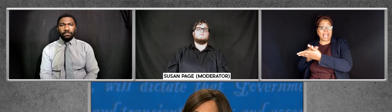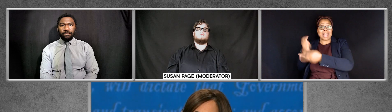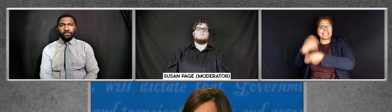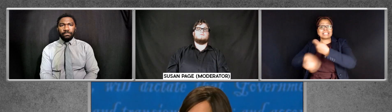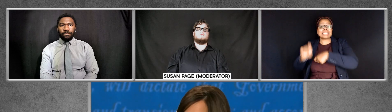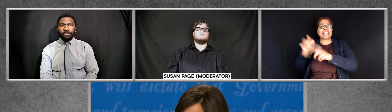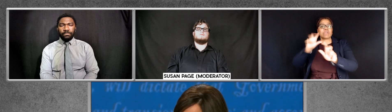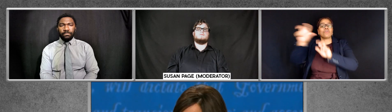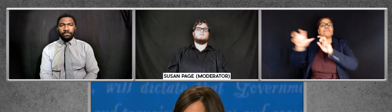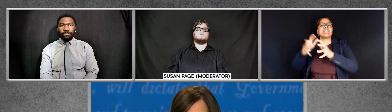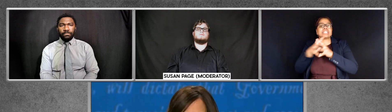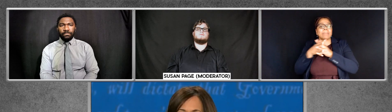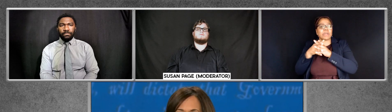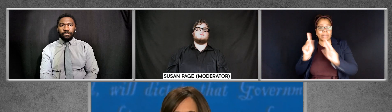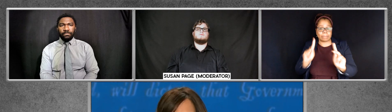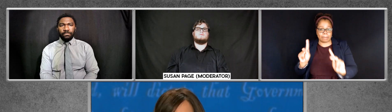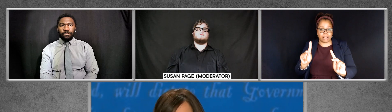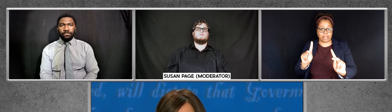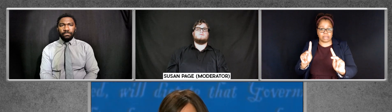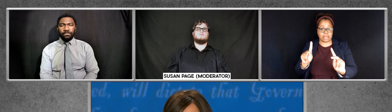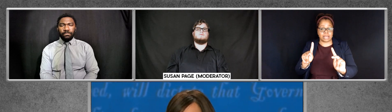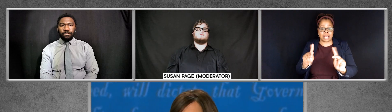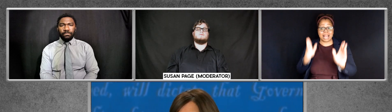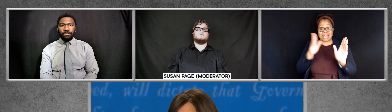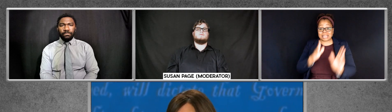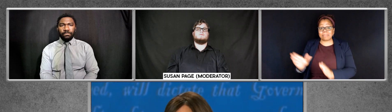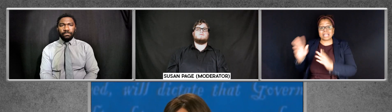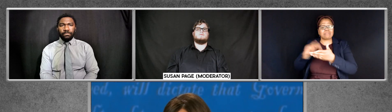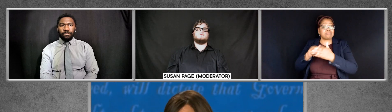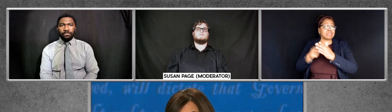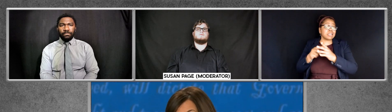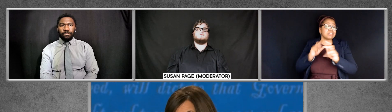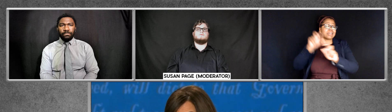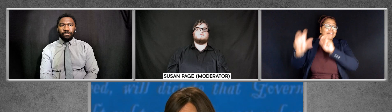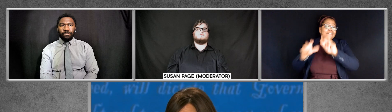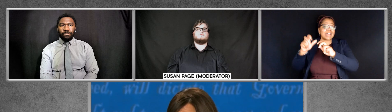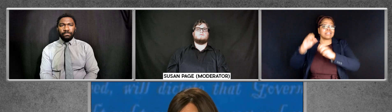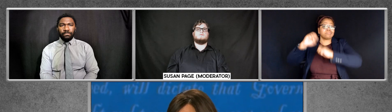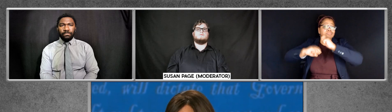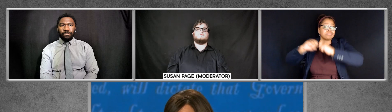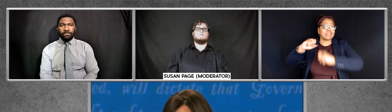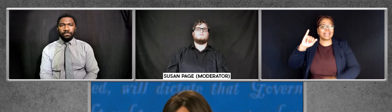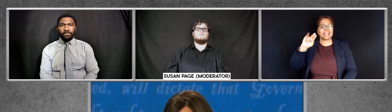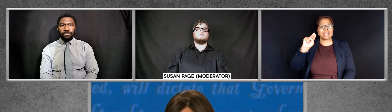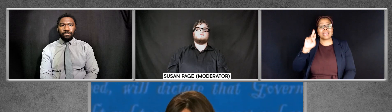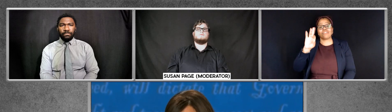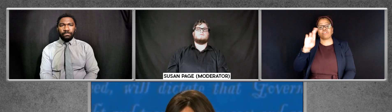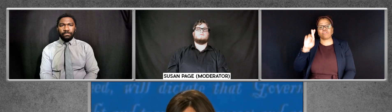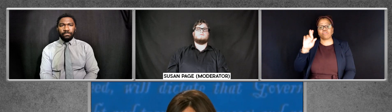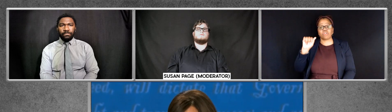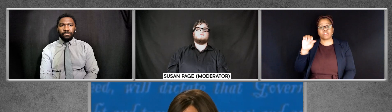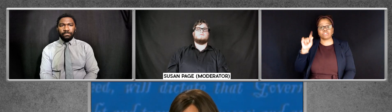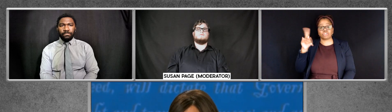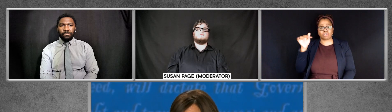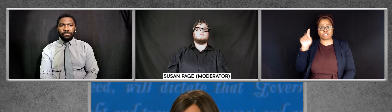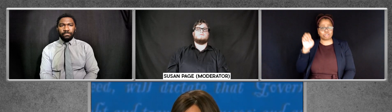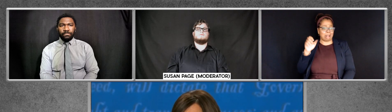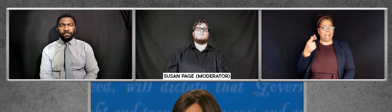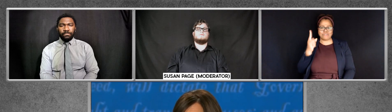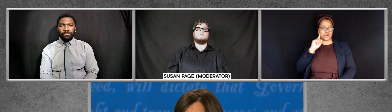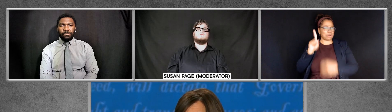people. And through a plan that is about investing in infrastructure, something that Donald Trump said he would do. I remember hearing about some infrastructure week. I don't think it